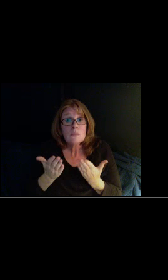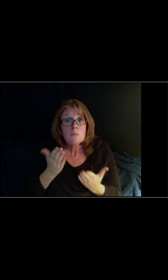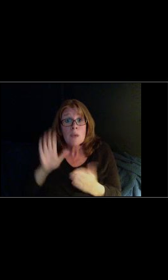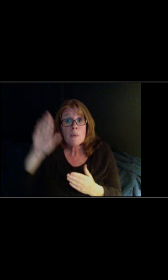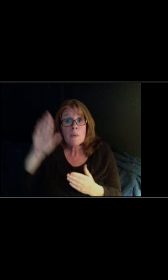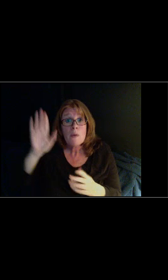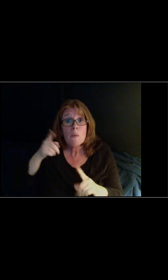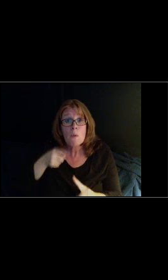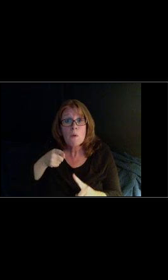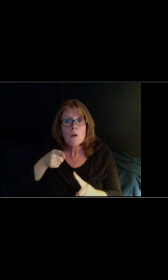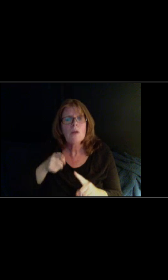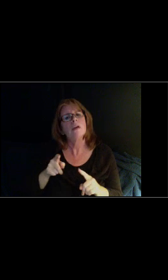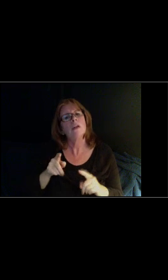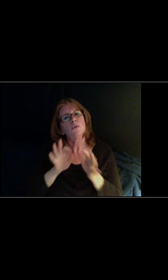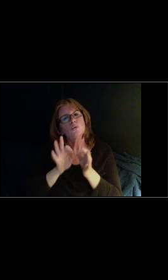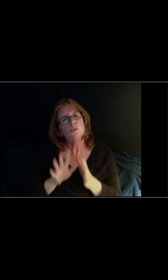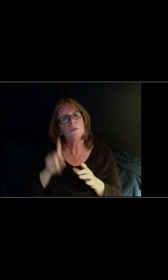of the points.